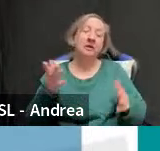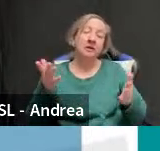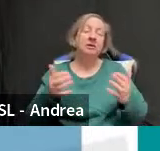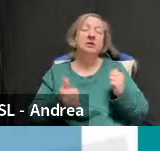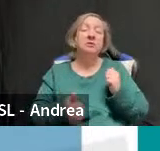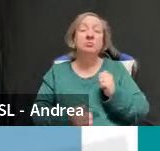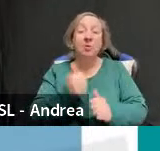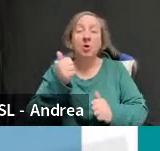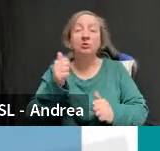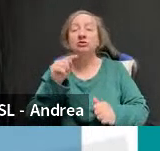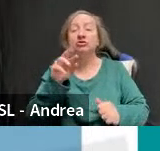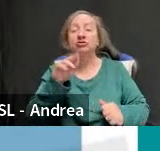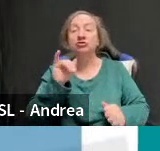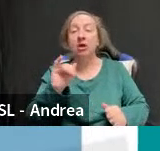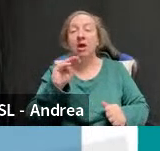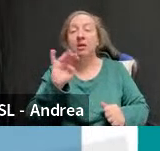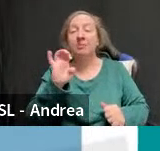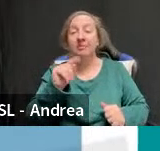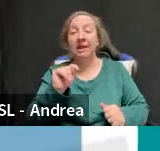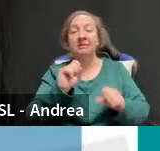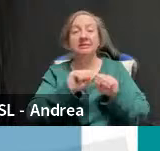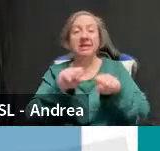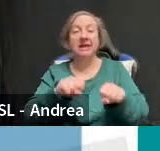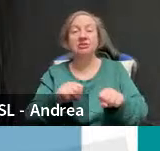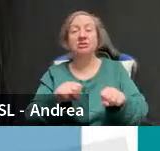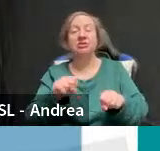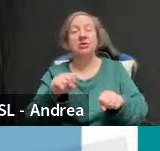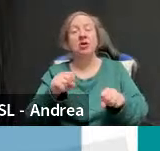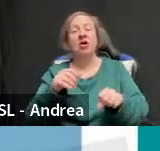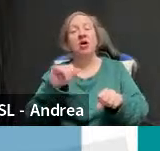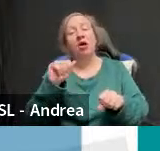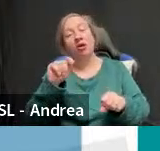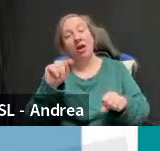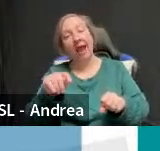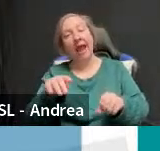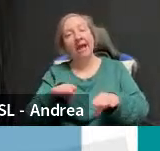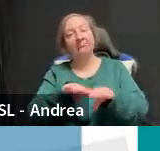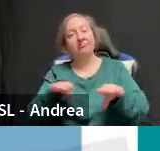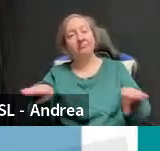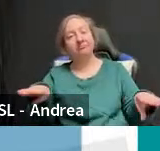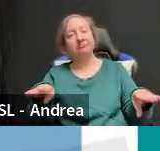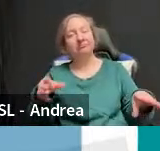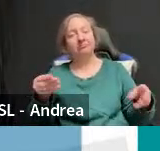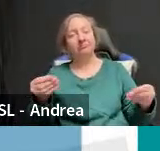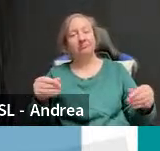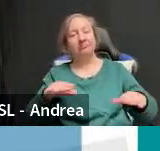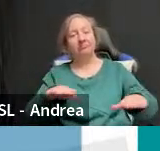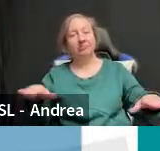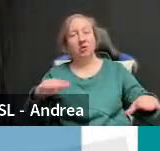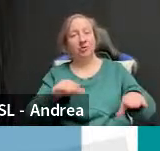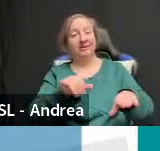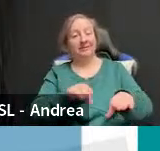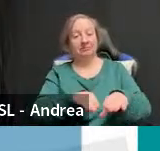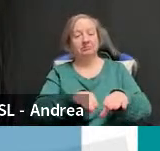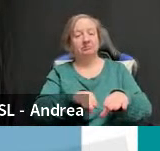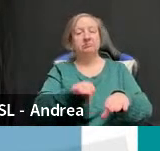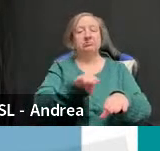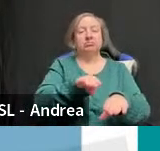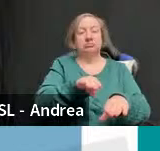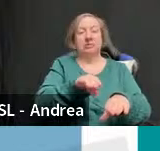most of TriMet stations are at grade. So this is one of those few stations as a grade